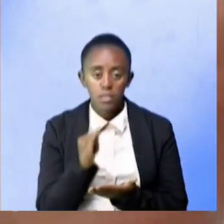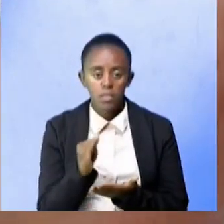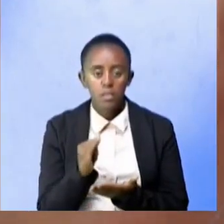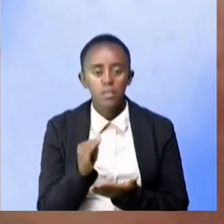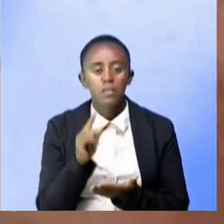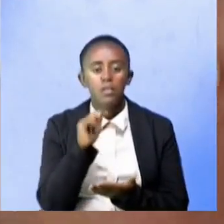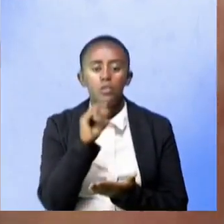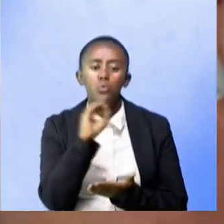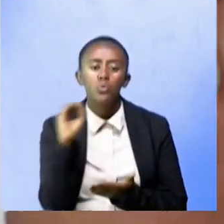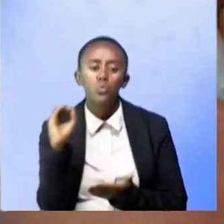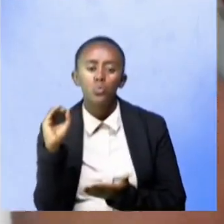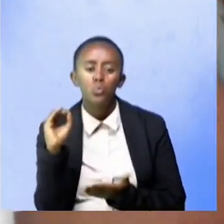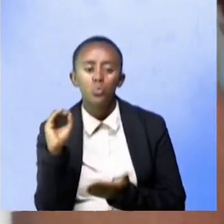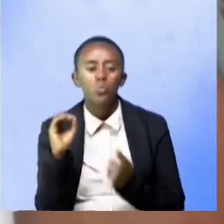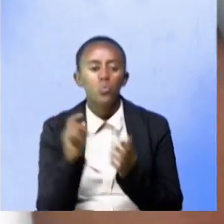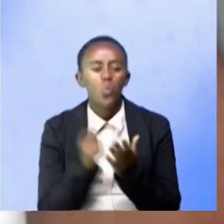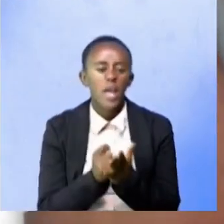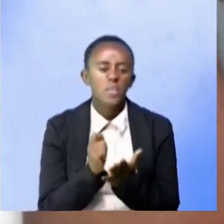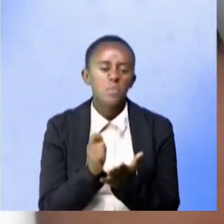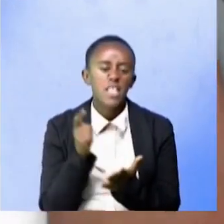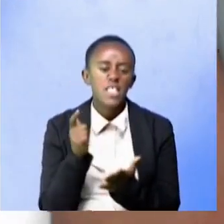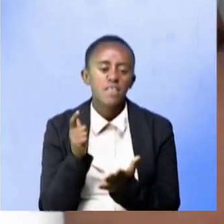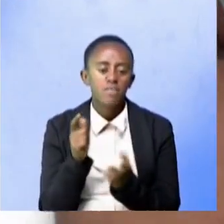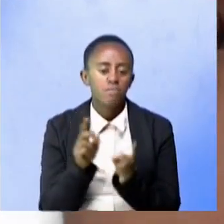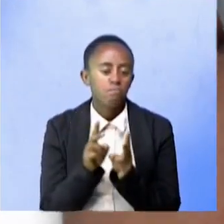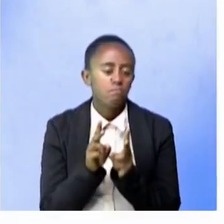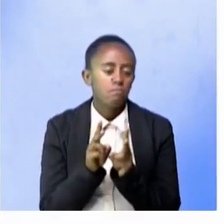too expensive.